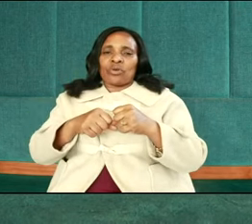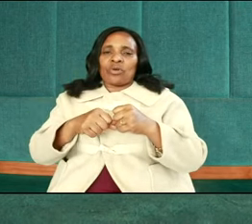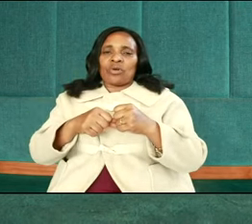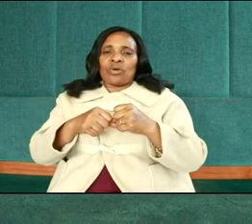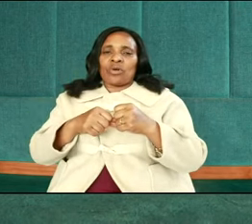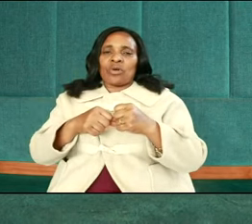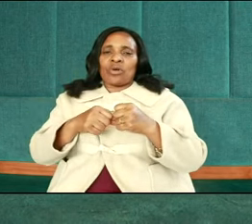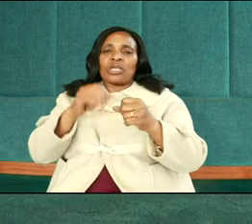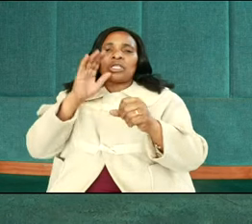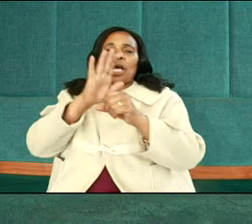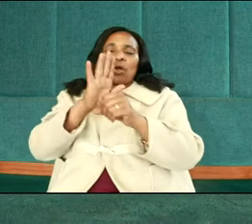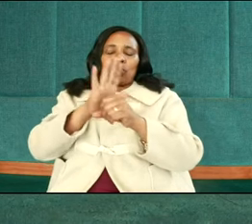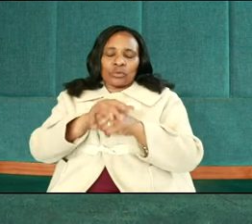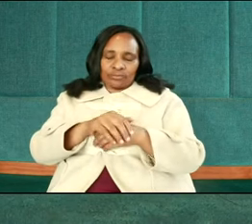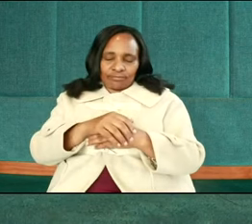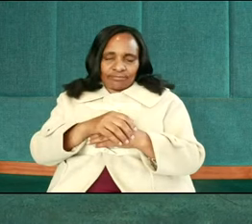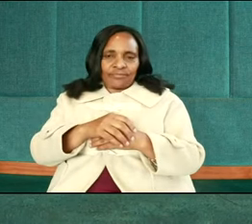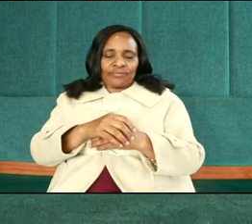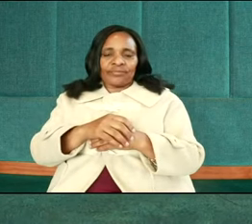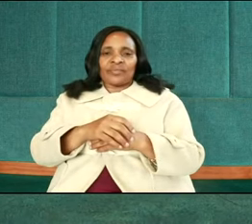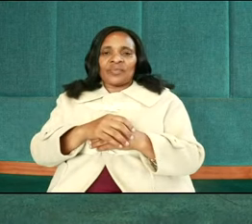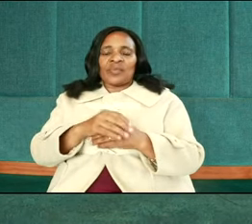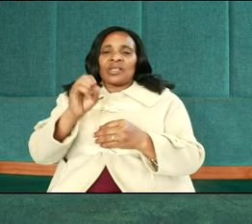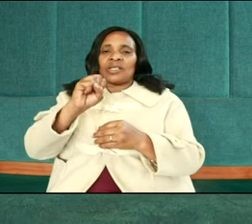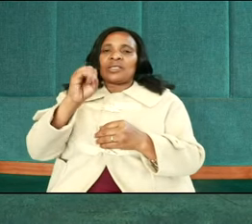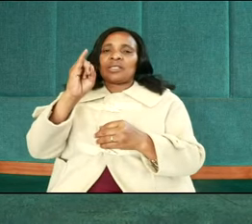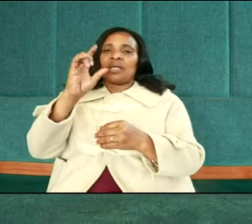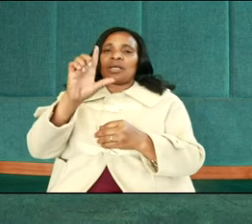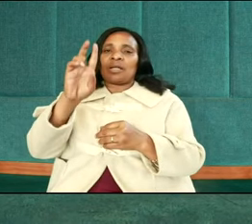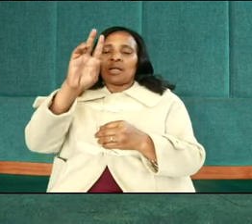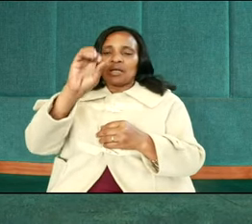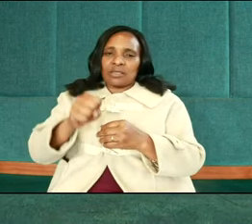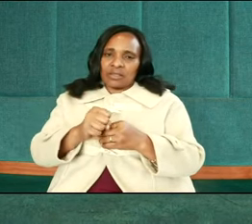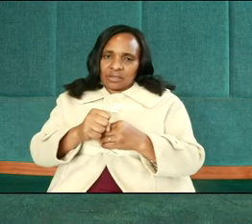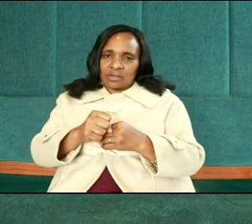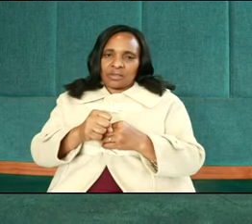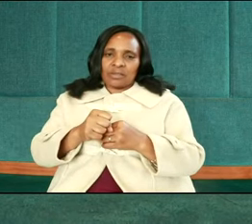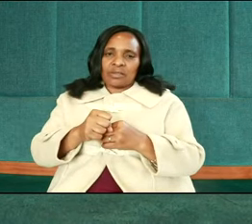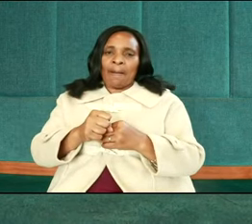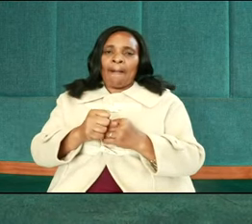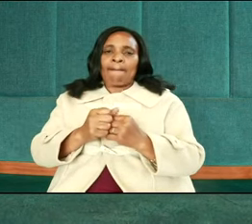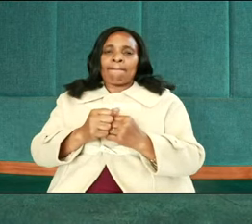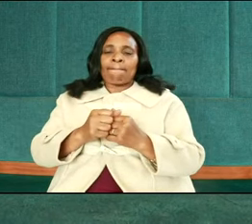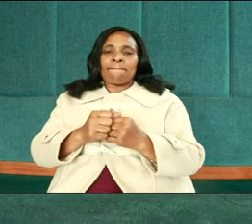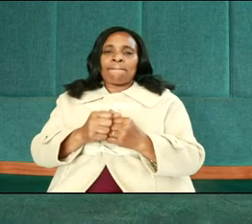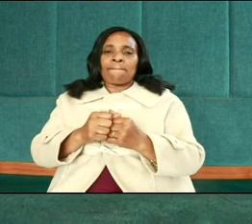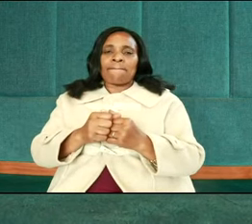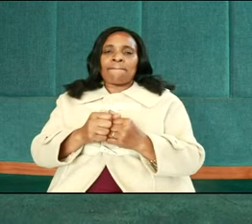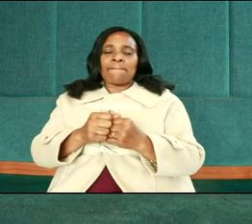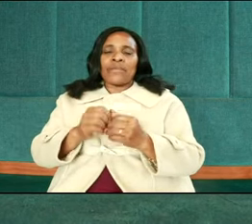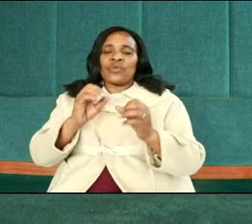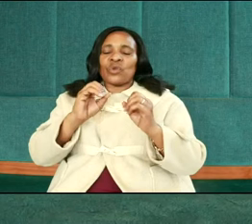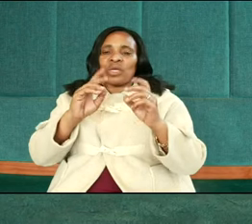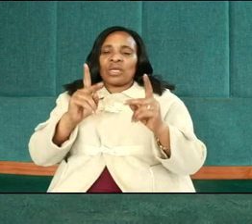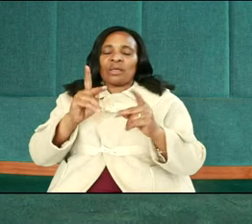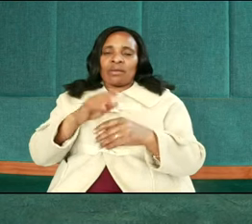is unmatched, really. Mr. Silas, pick your favorite and read it out.